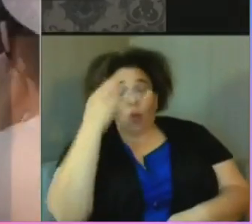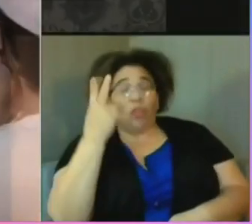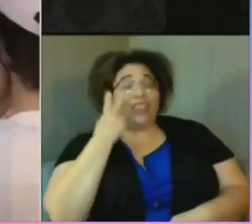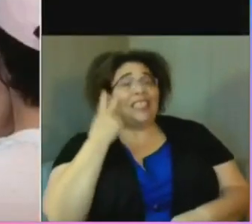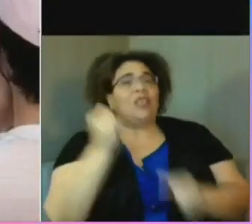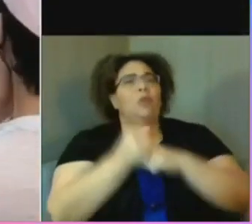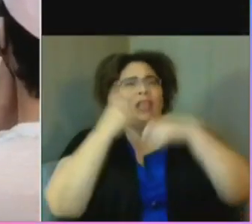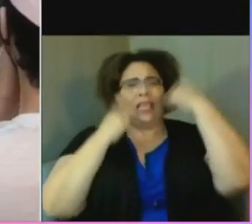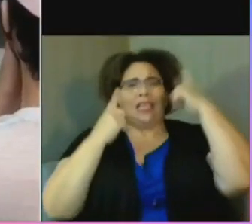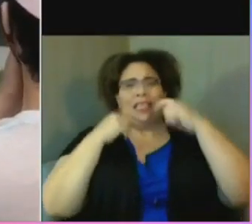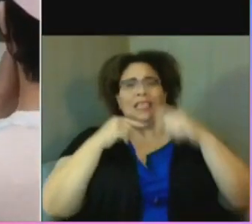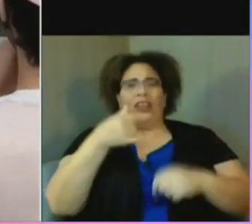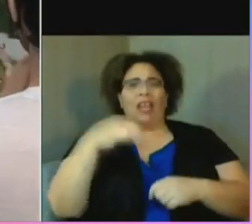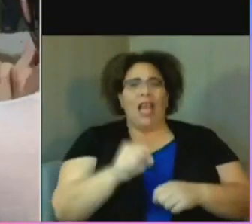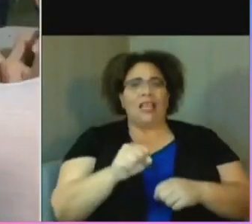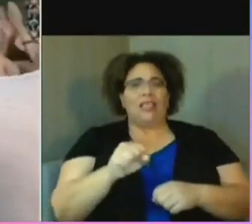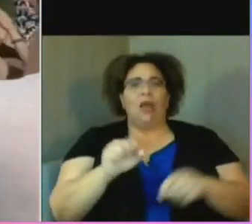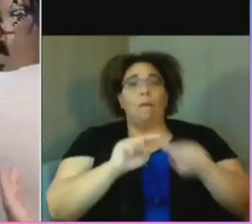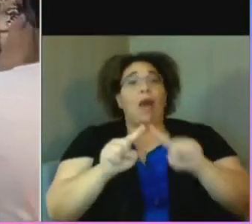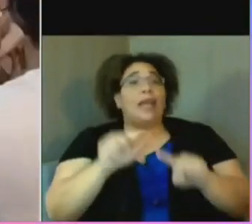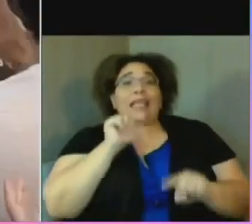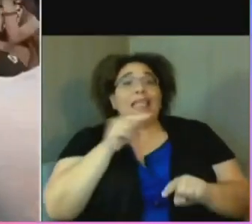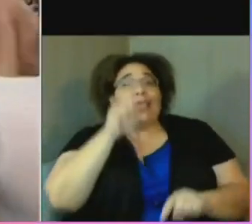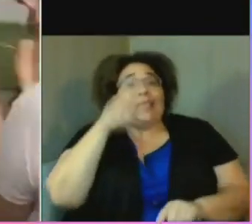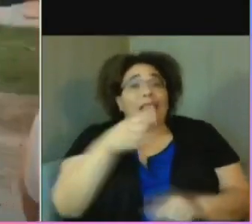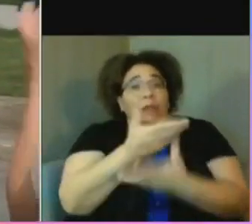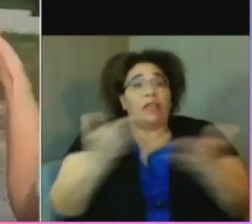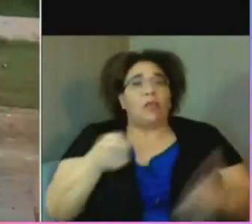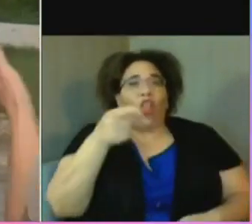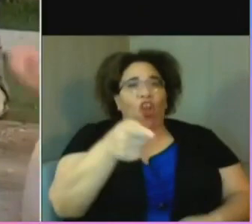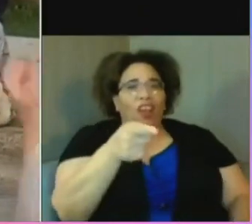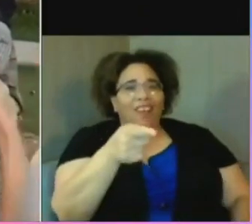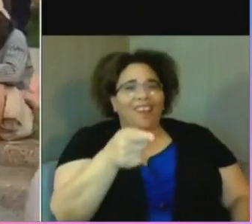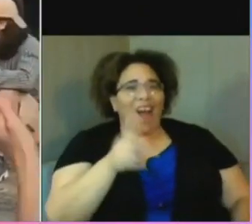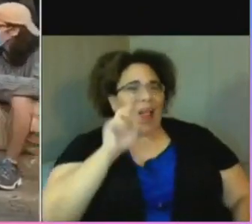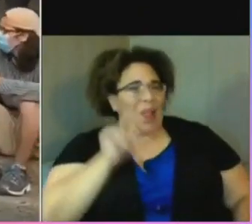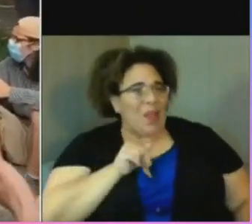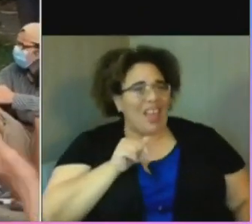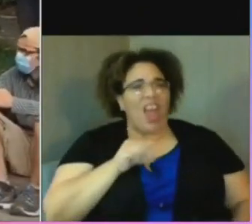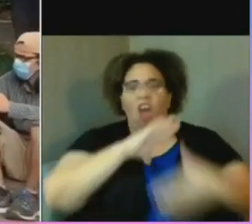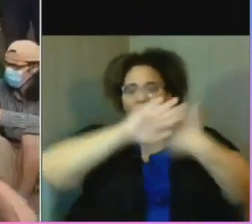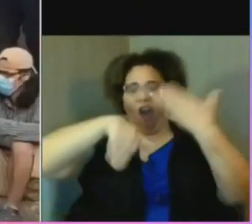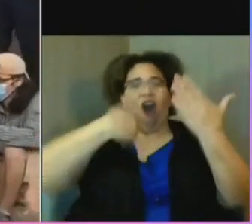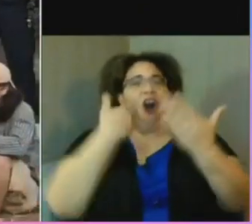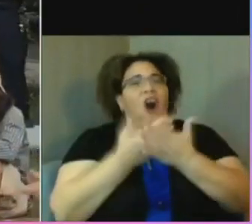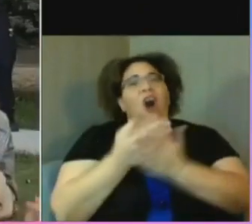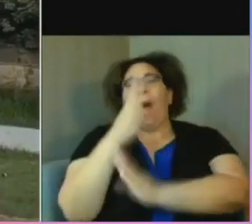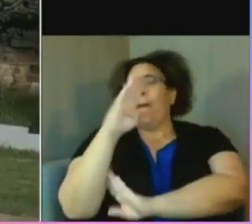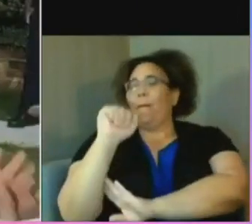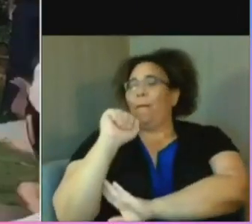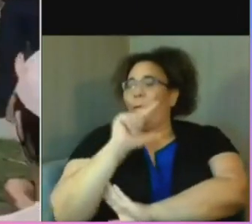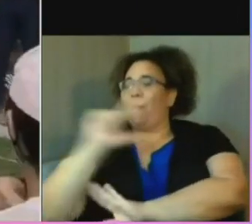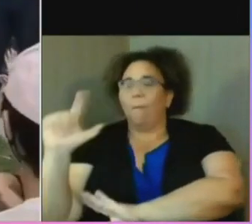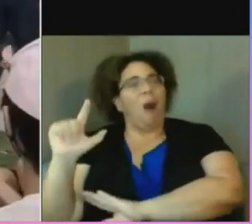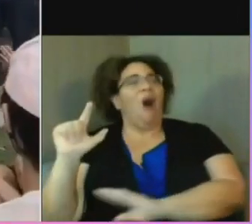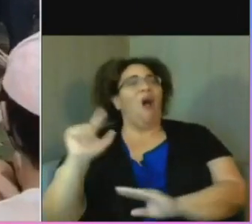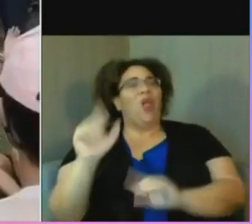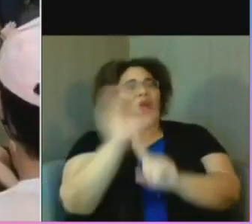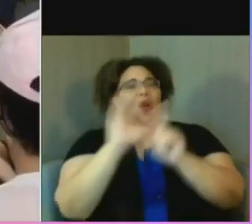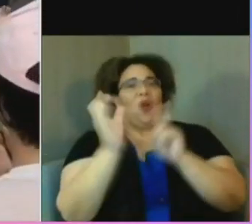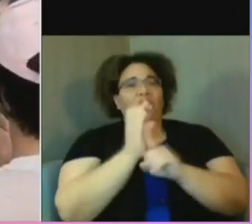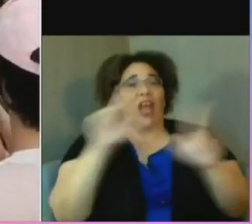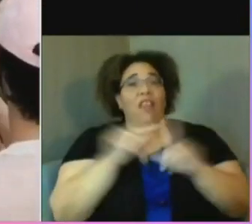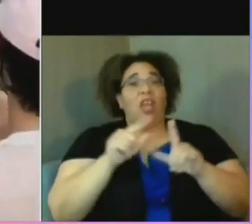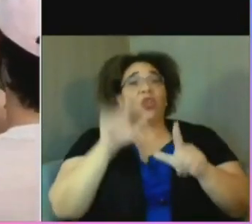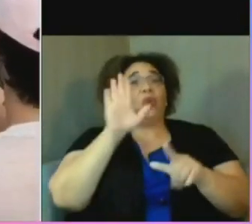tear gas confrontations, but it doesn't always have to be that way. Look at this, you know, bring a little bit of ball culture to every single demonstration, do a